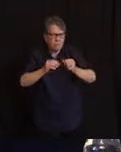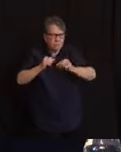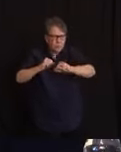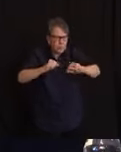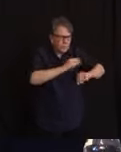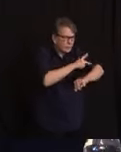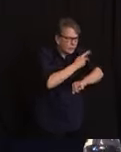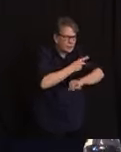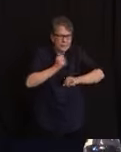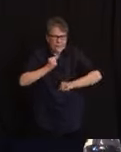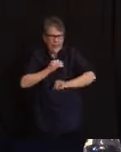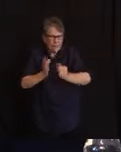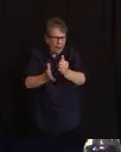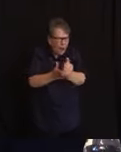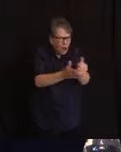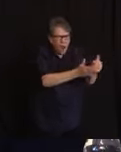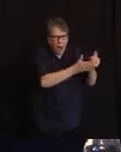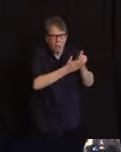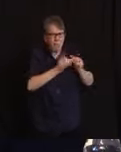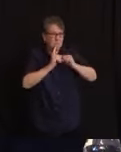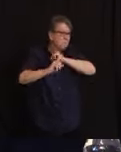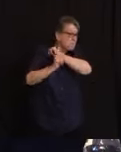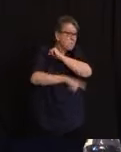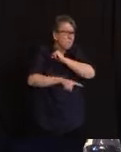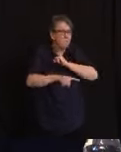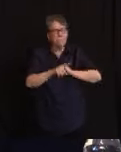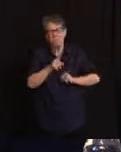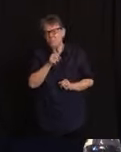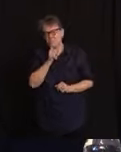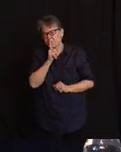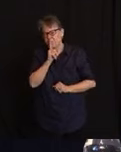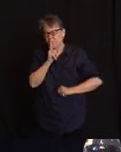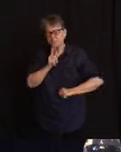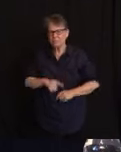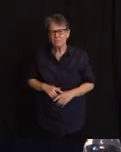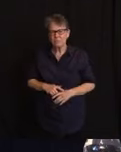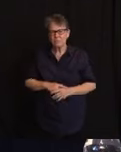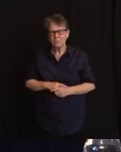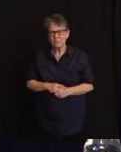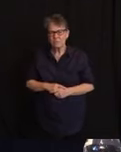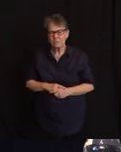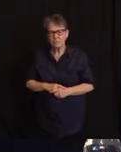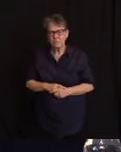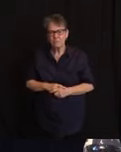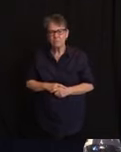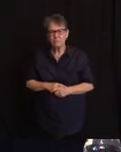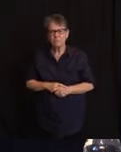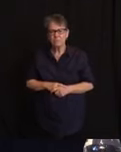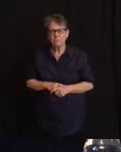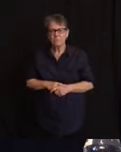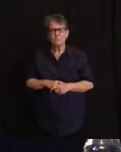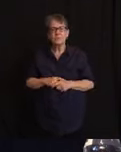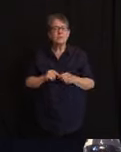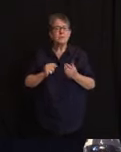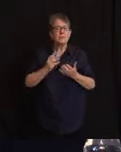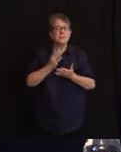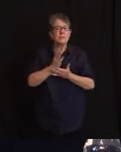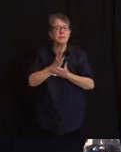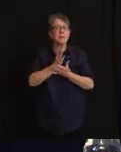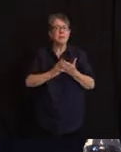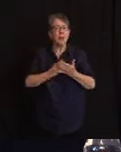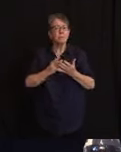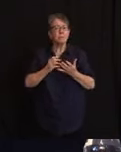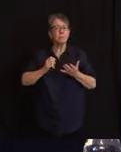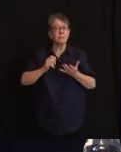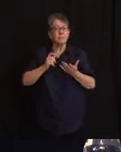in sick or have abandoned the nursing home, and they needed some extra, some